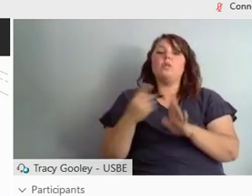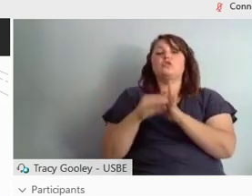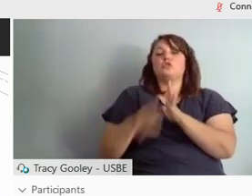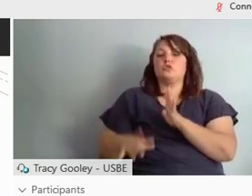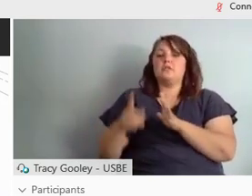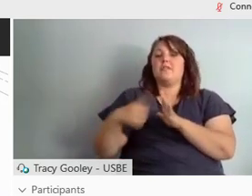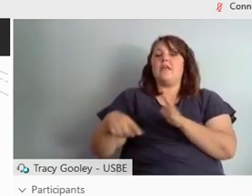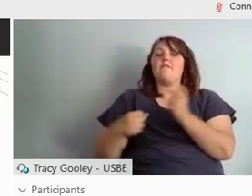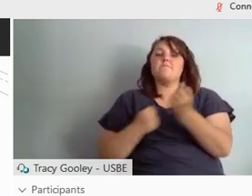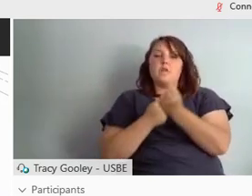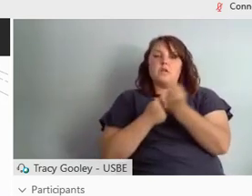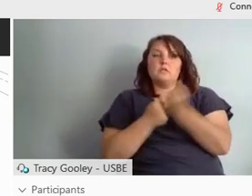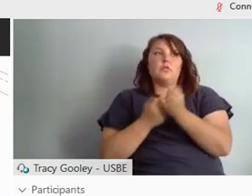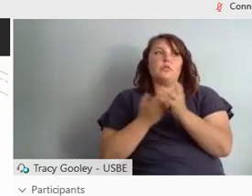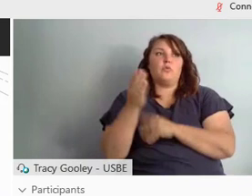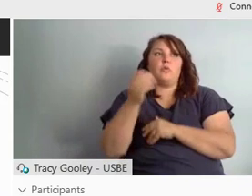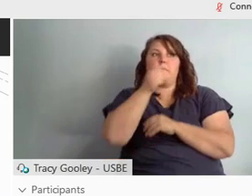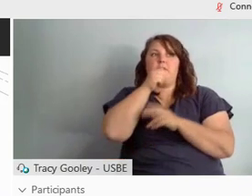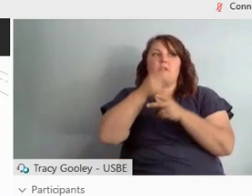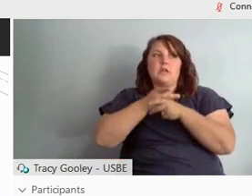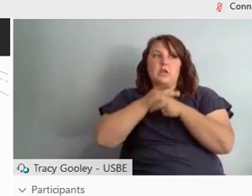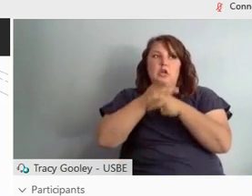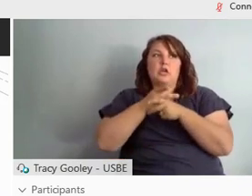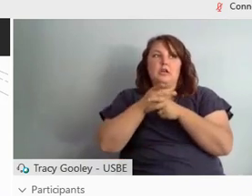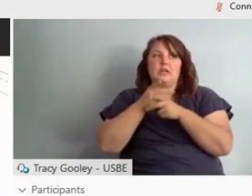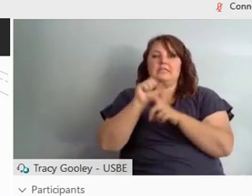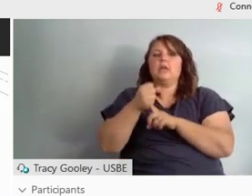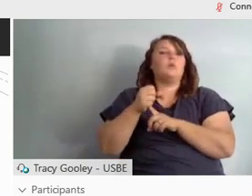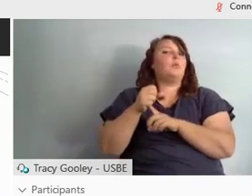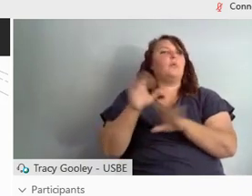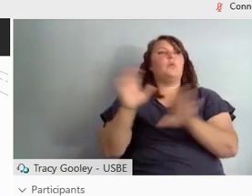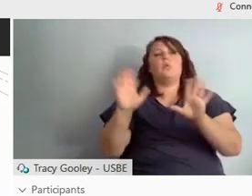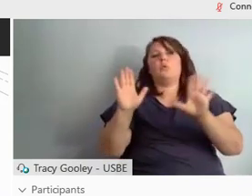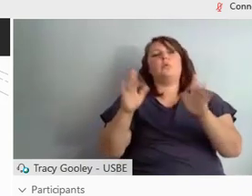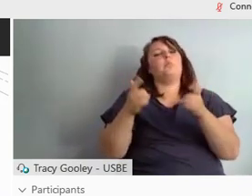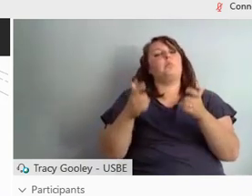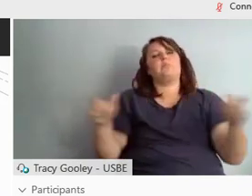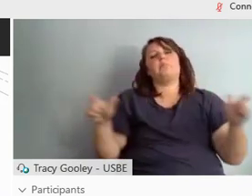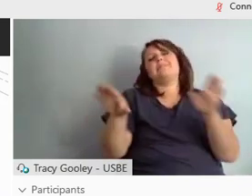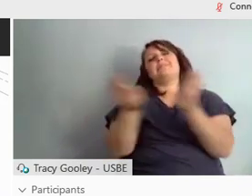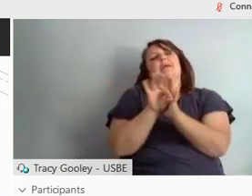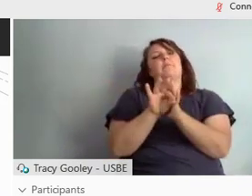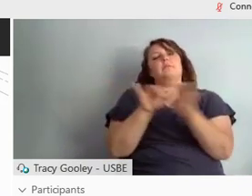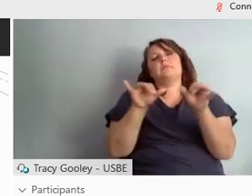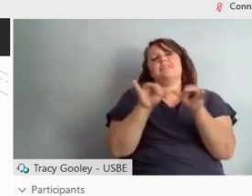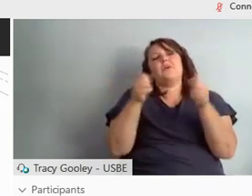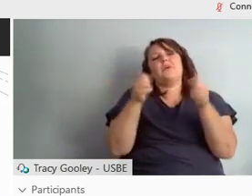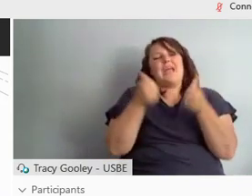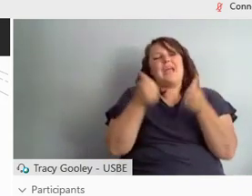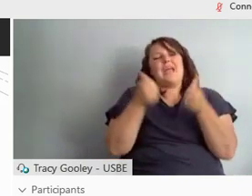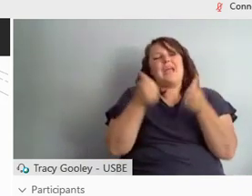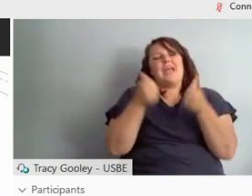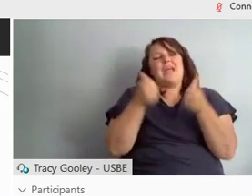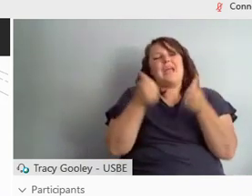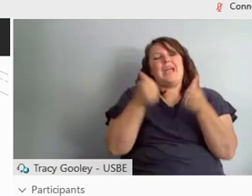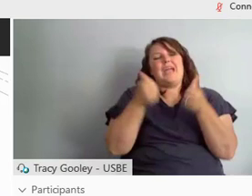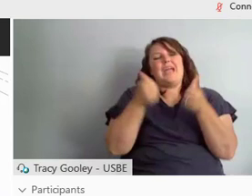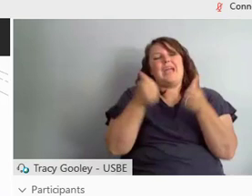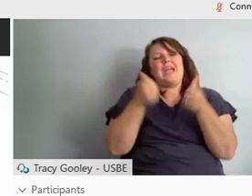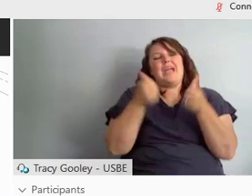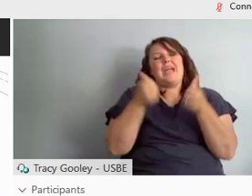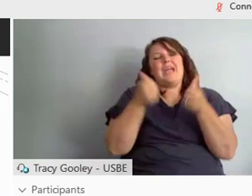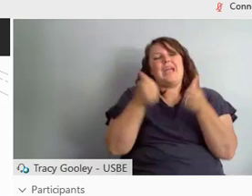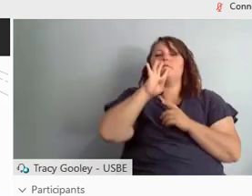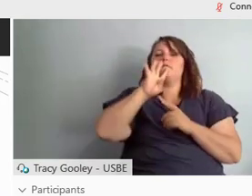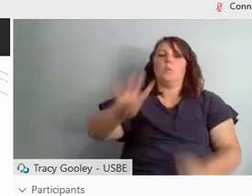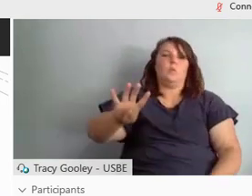settings need to be assessed and have an SSID. We really want that to be a larger sample size. So any student that's